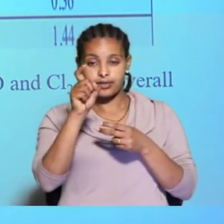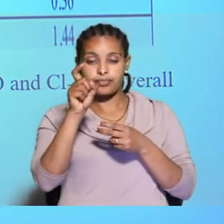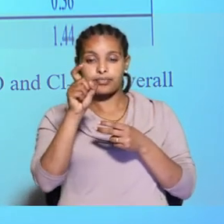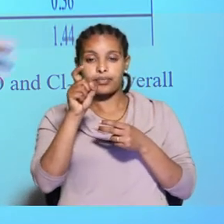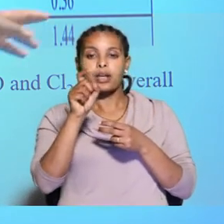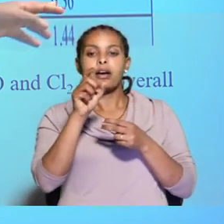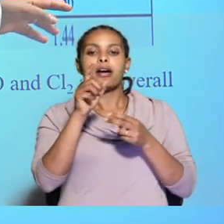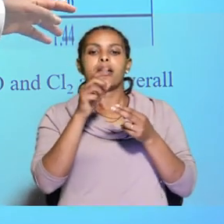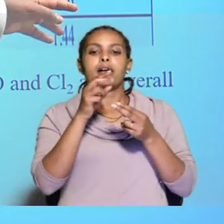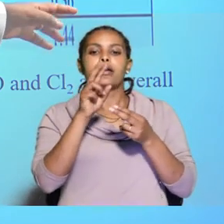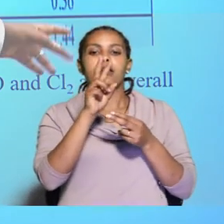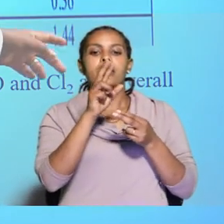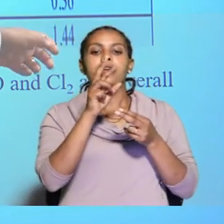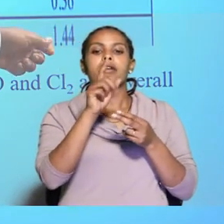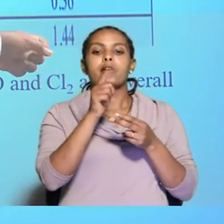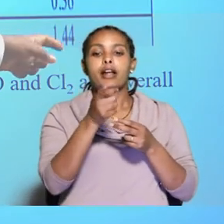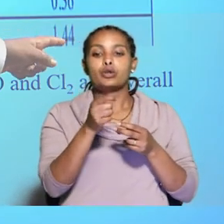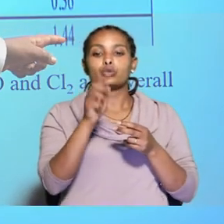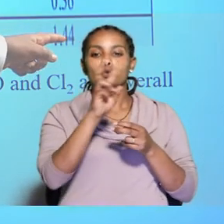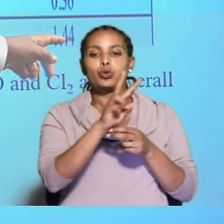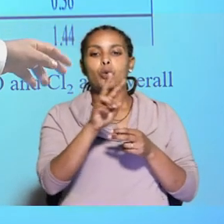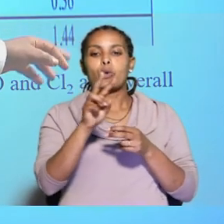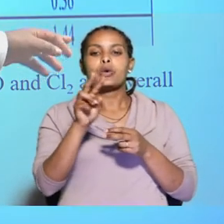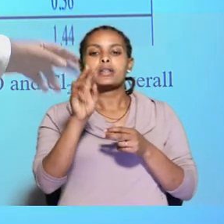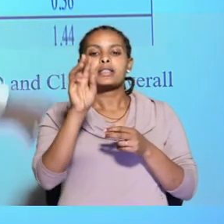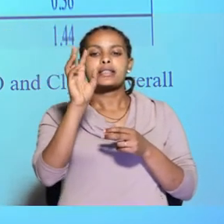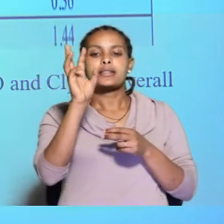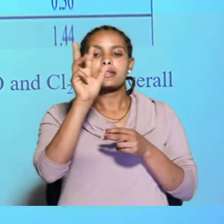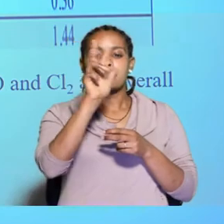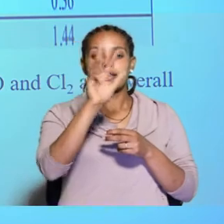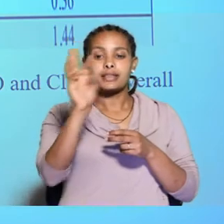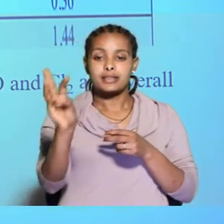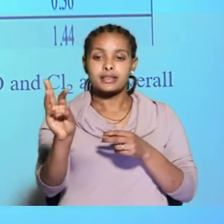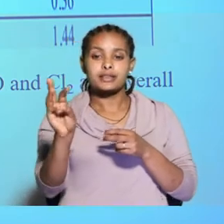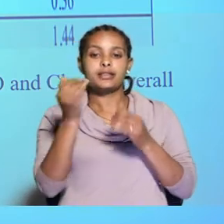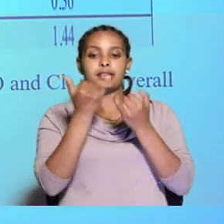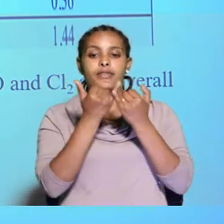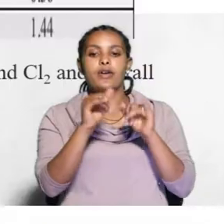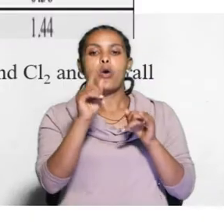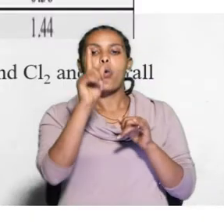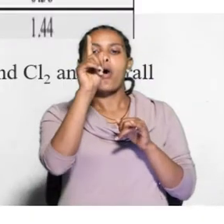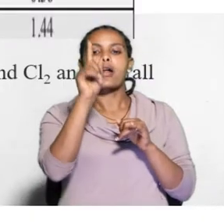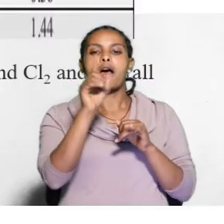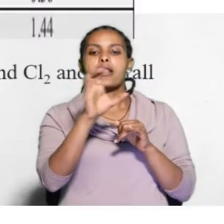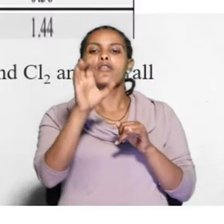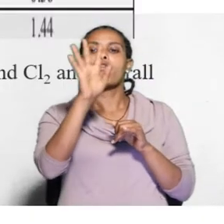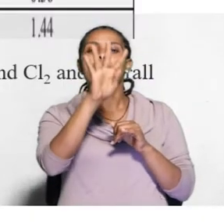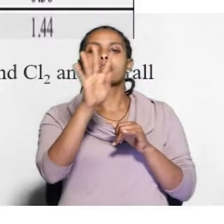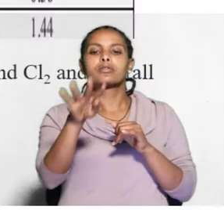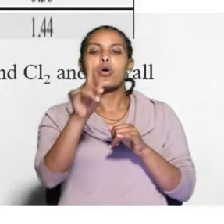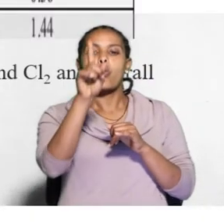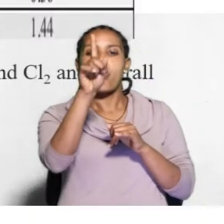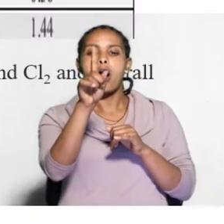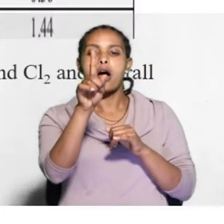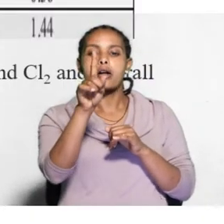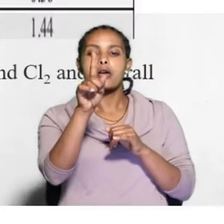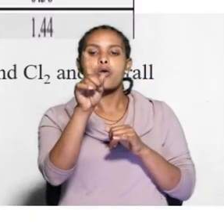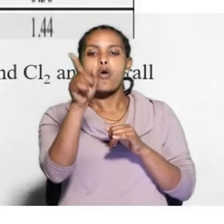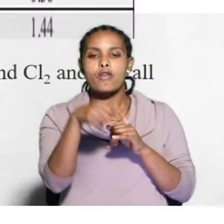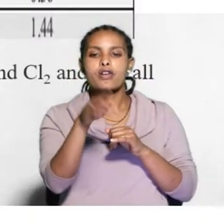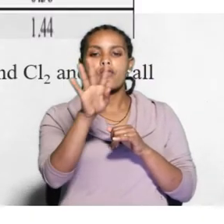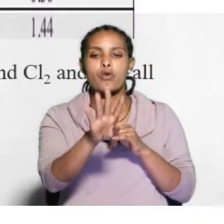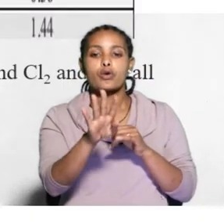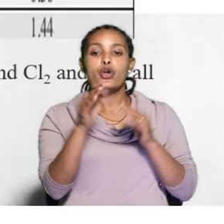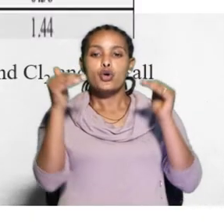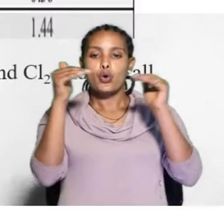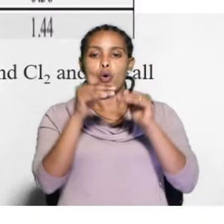by red trim is 36 divided by 144 which is one over four